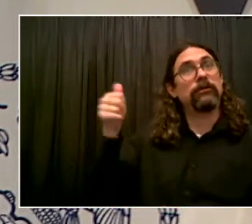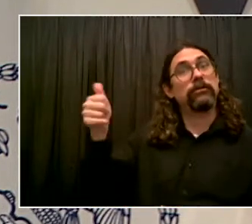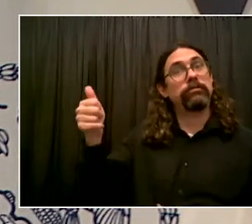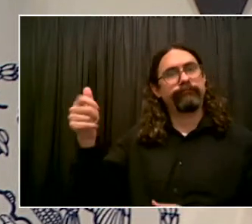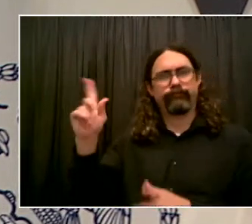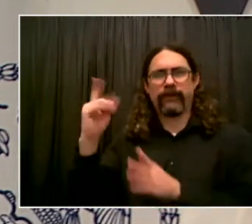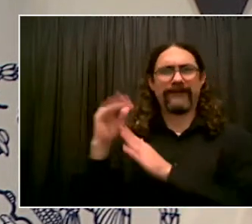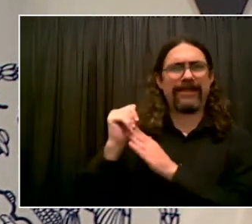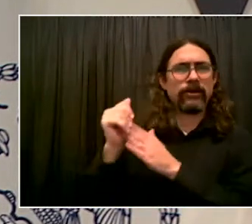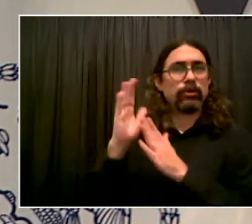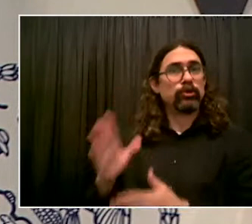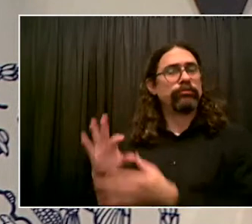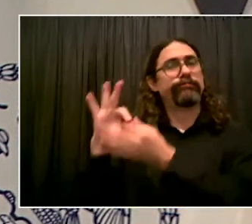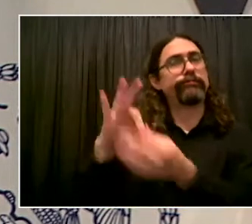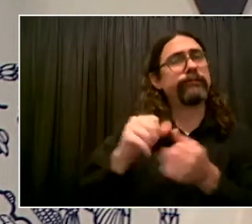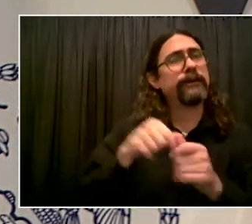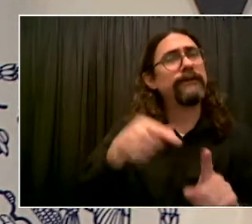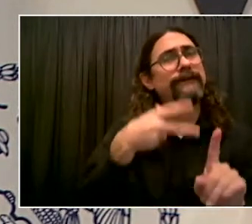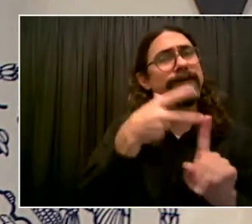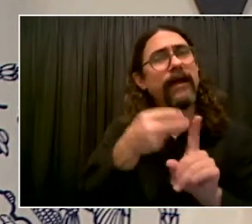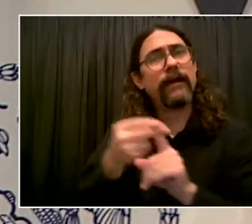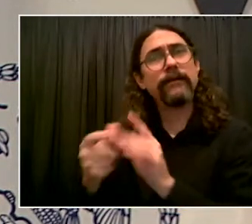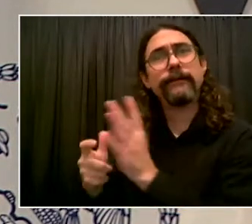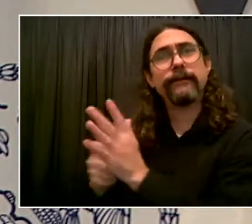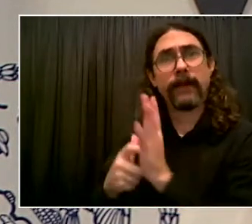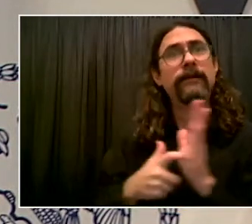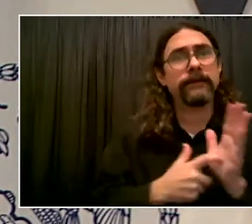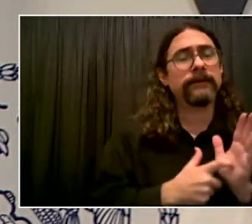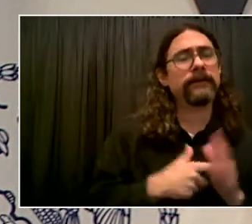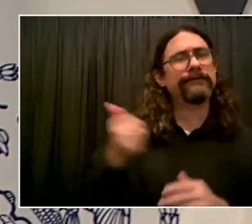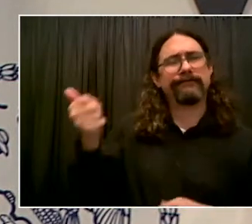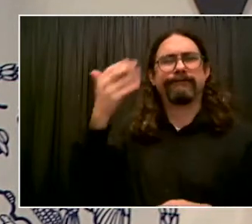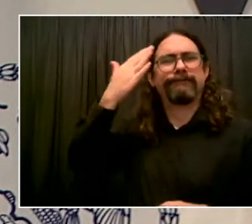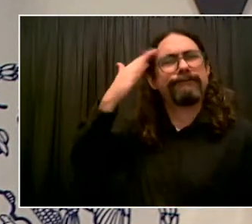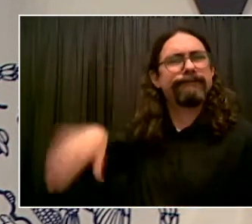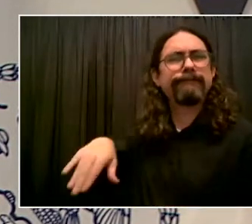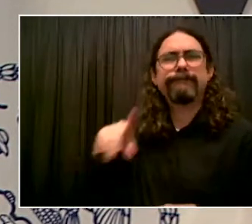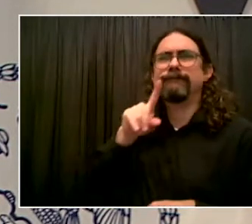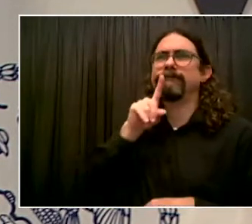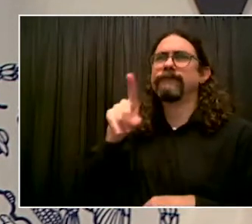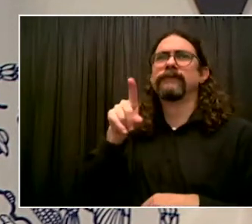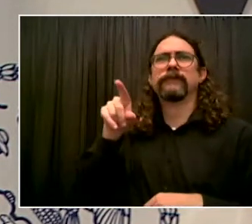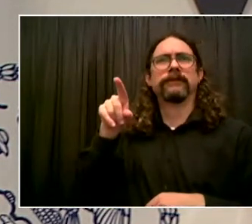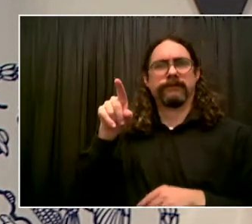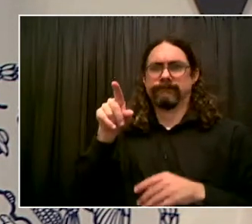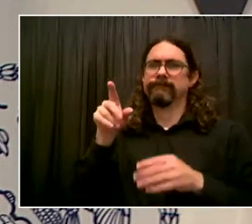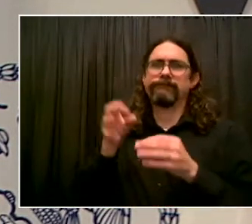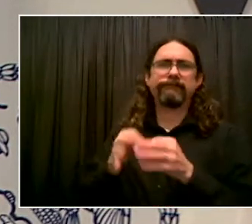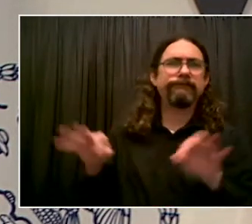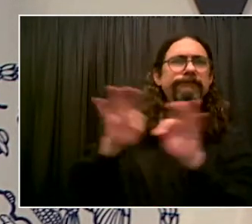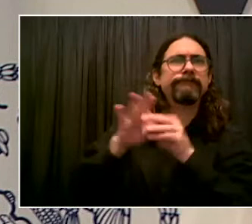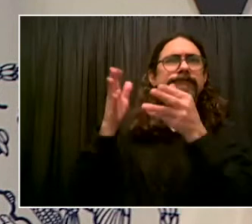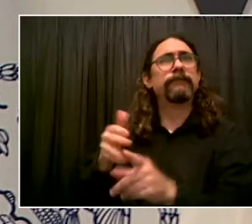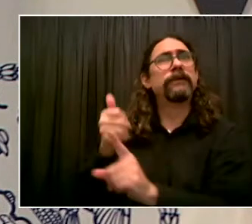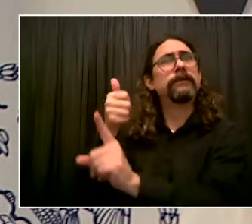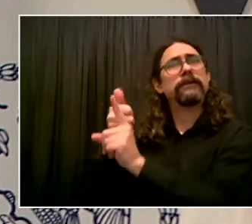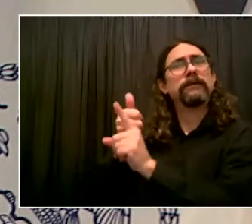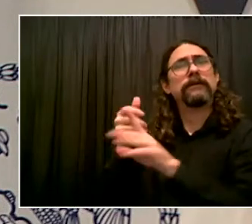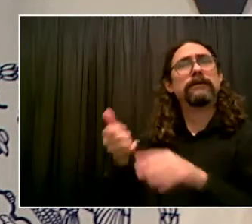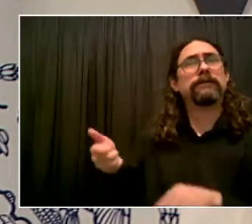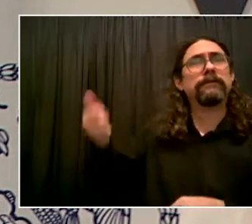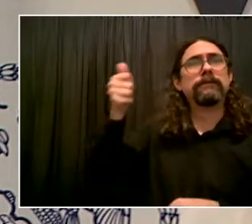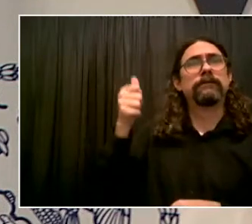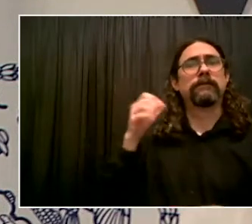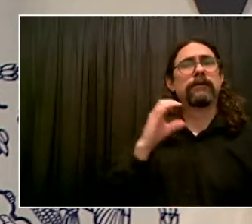our city workers do because he's chair of the City Council Sanitation Committee. He was out talking to sanitation workers in recent days about